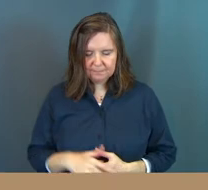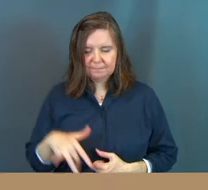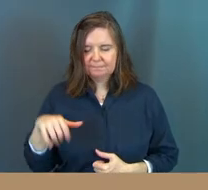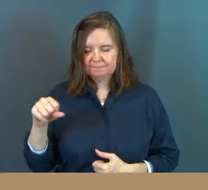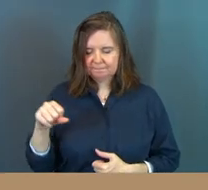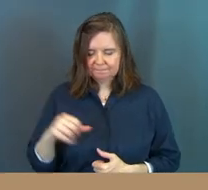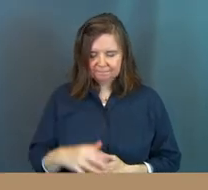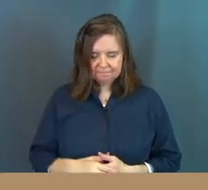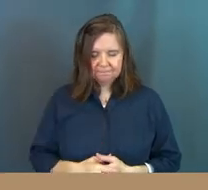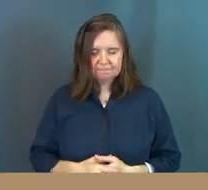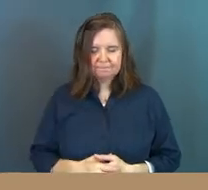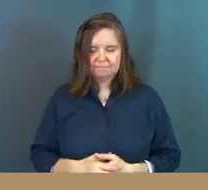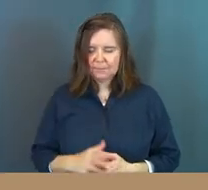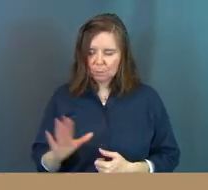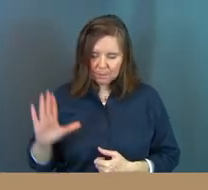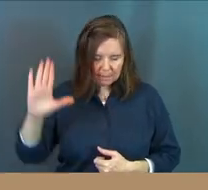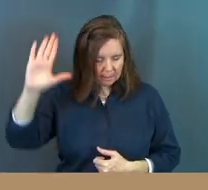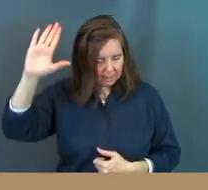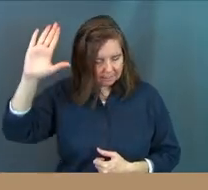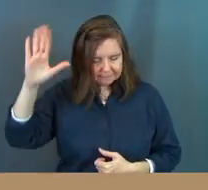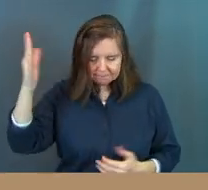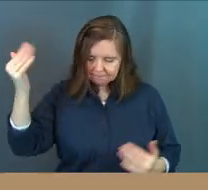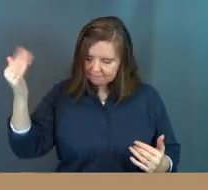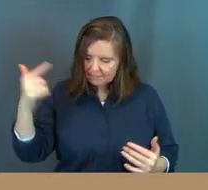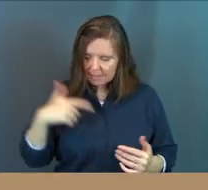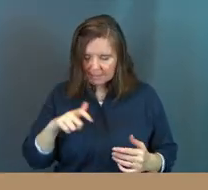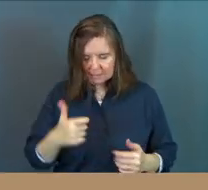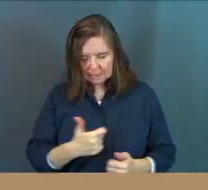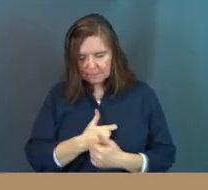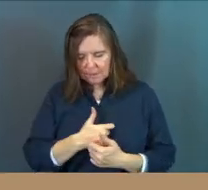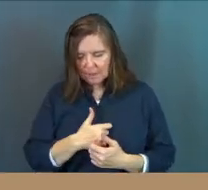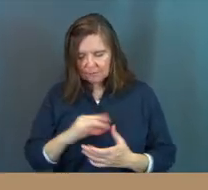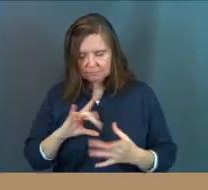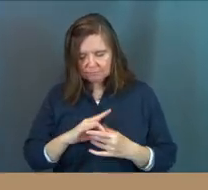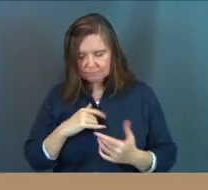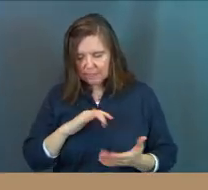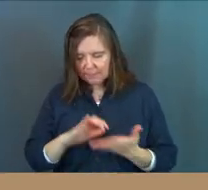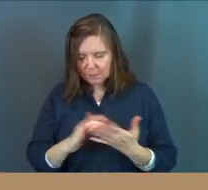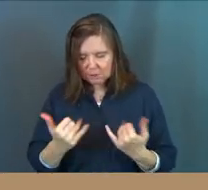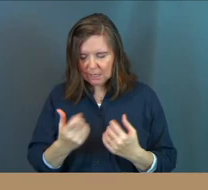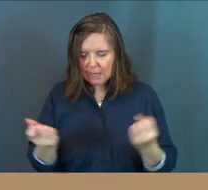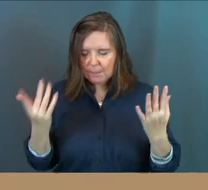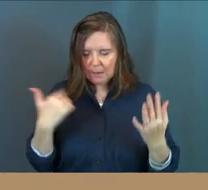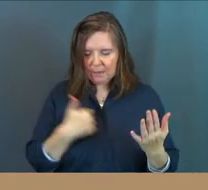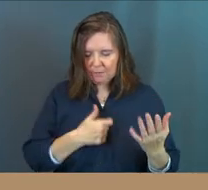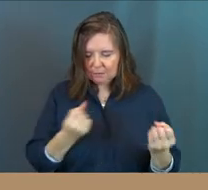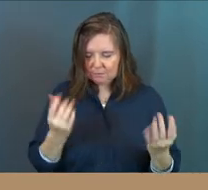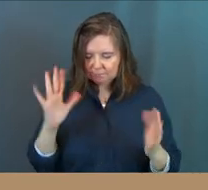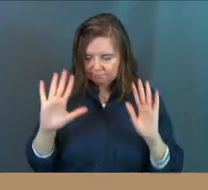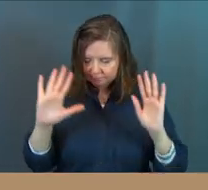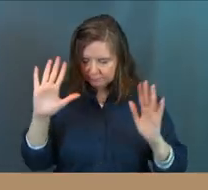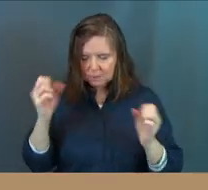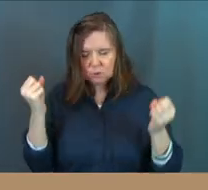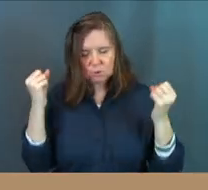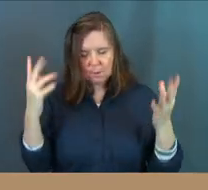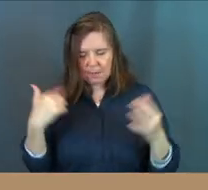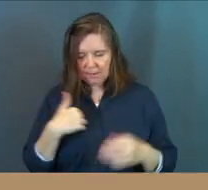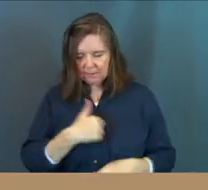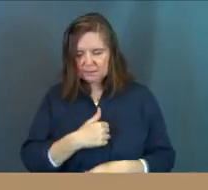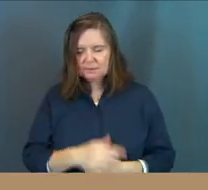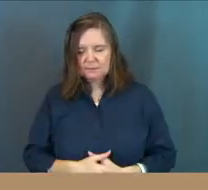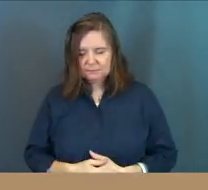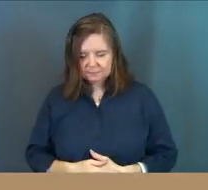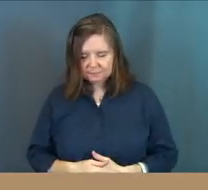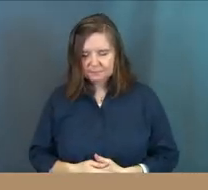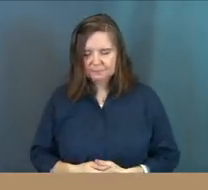Yep. Go ahead and put a hand up. I need some love resurrected in my marriage today. How many of us? So many of us.